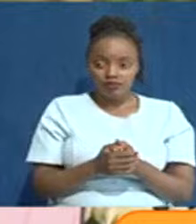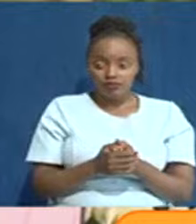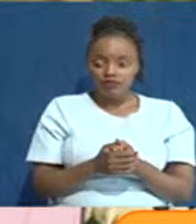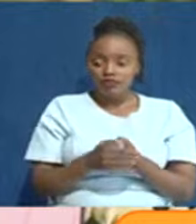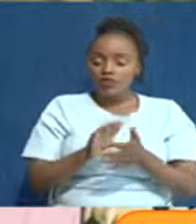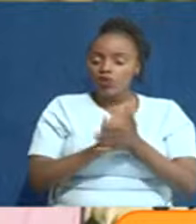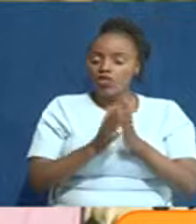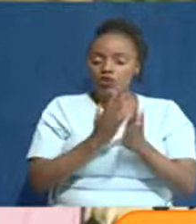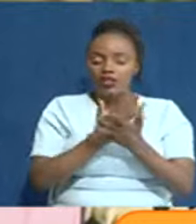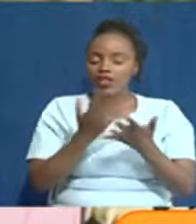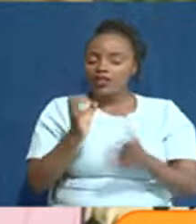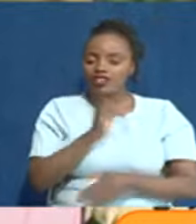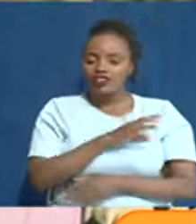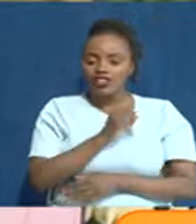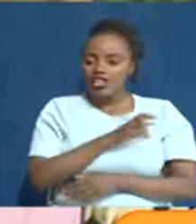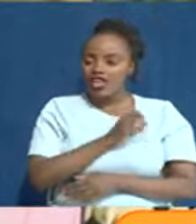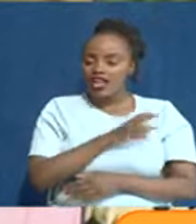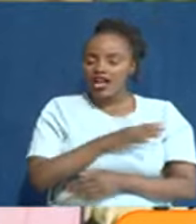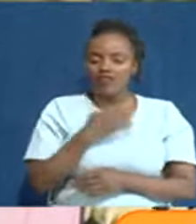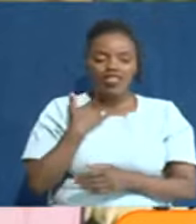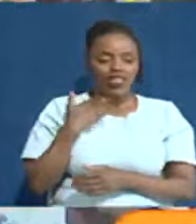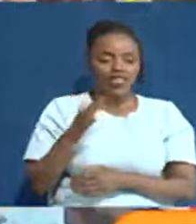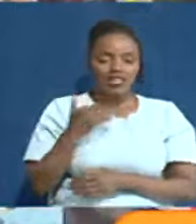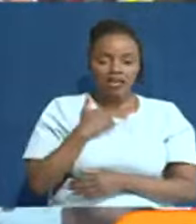bila uoga, bila chuki.